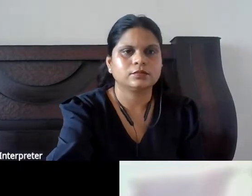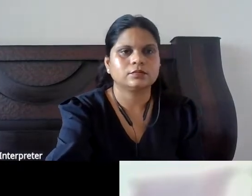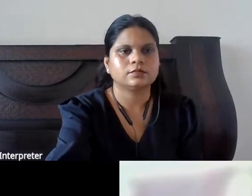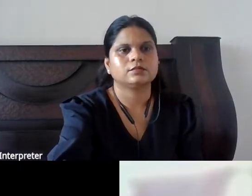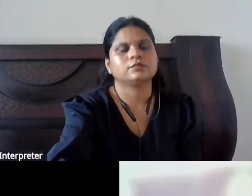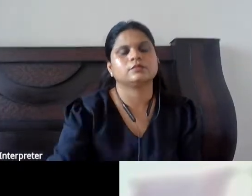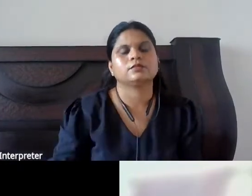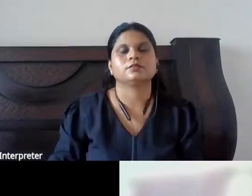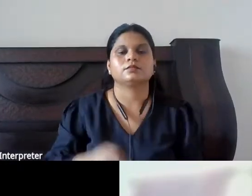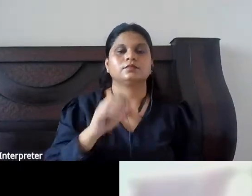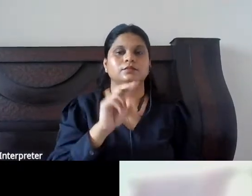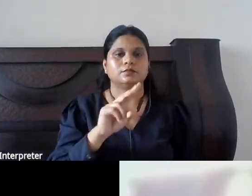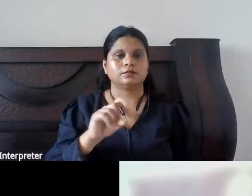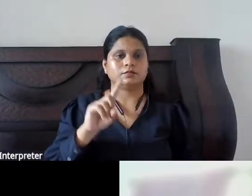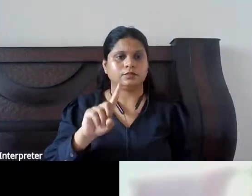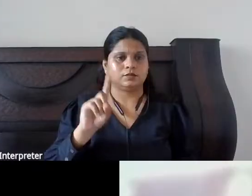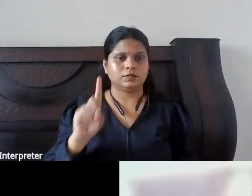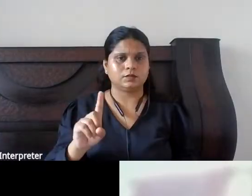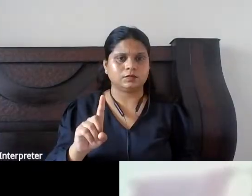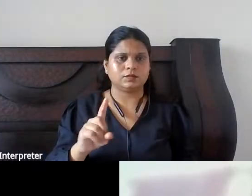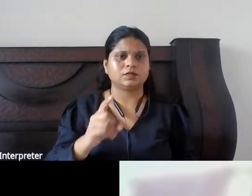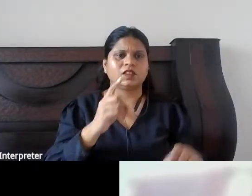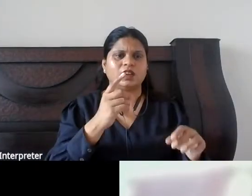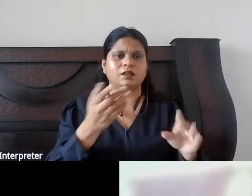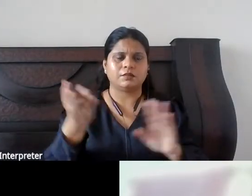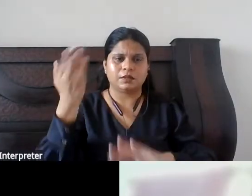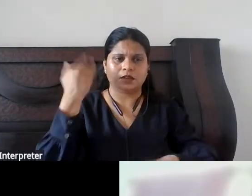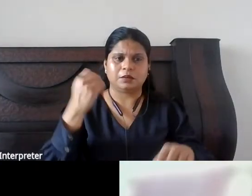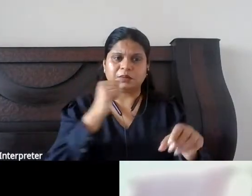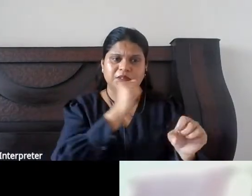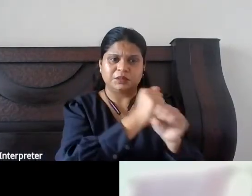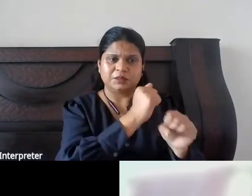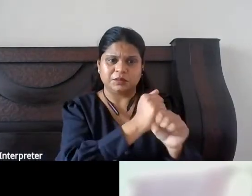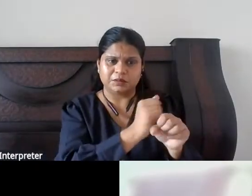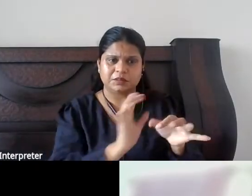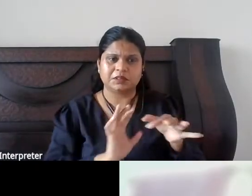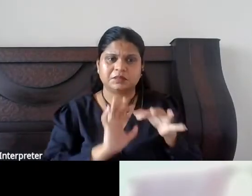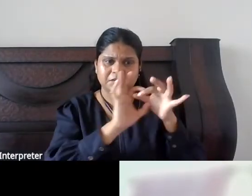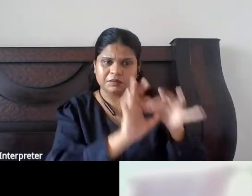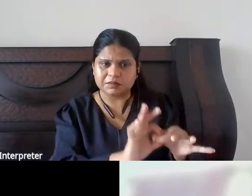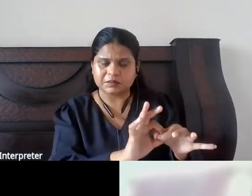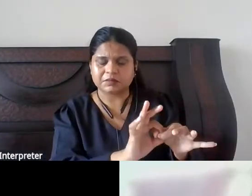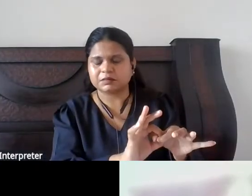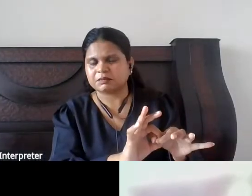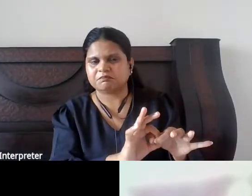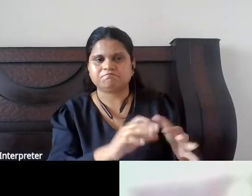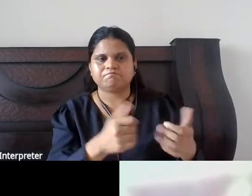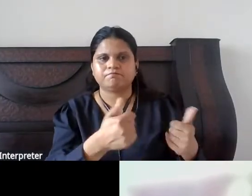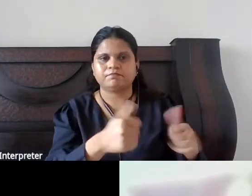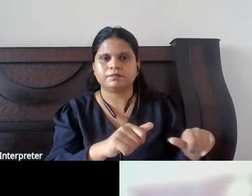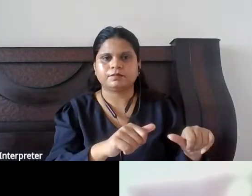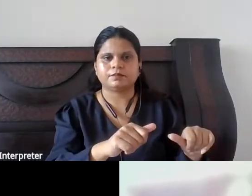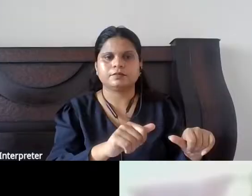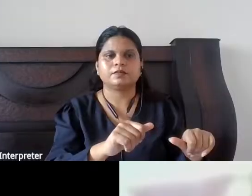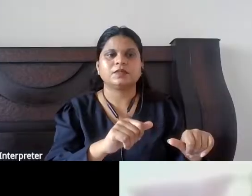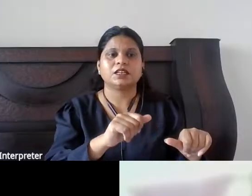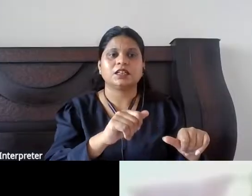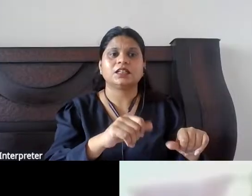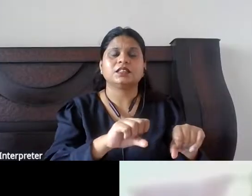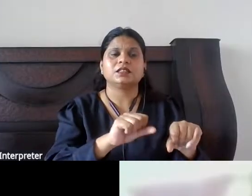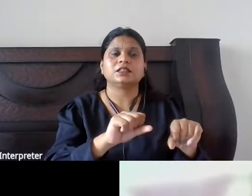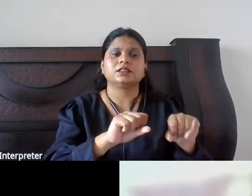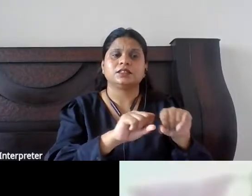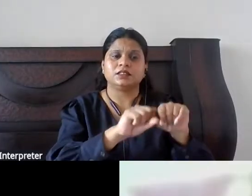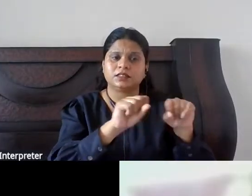2011 happened in collaboration with the government. So we had an inroad with, it was a very systematic approach that was being